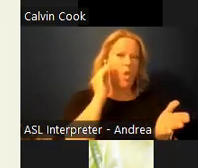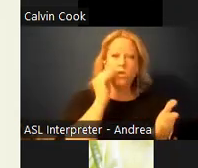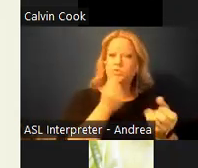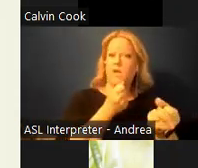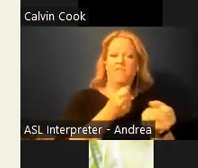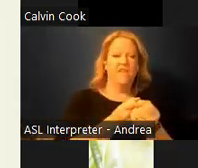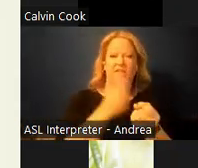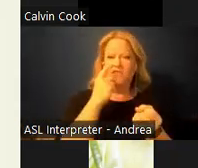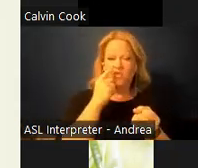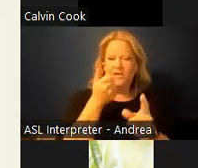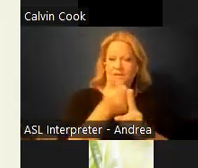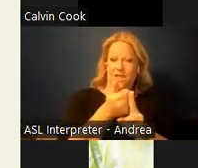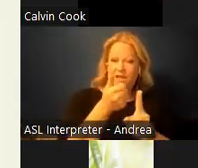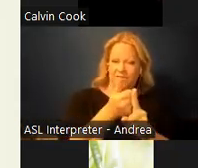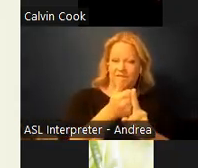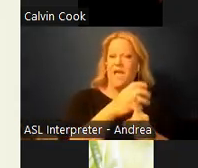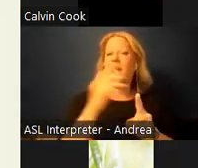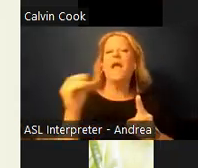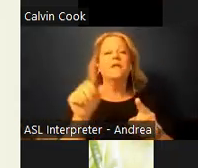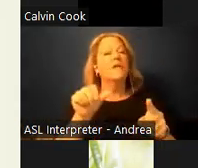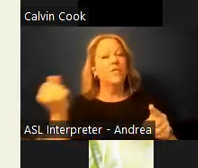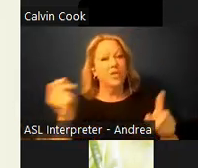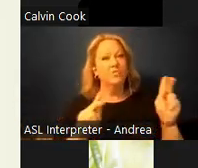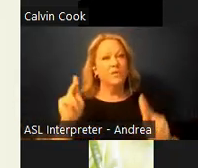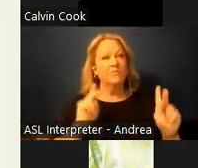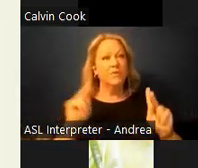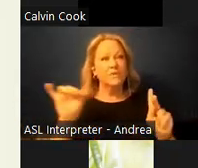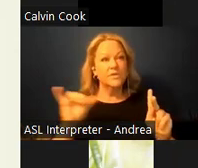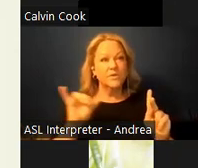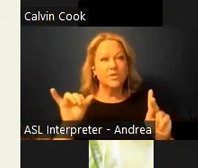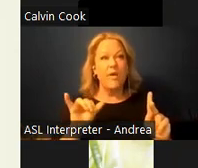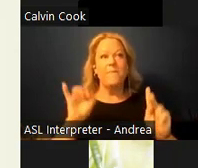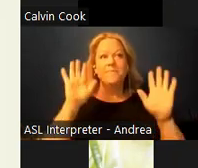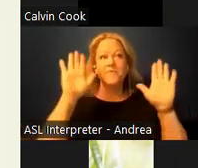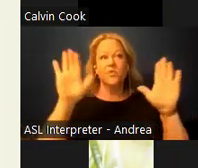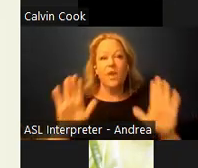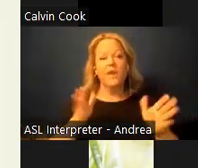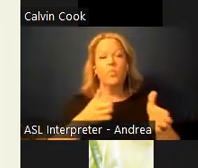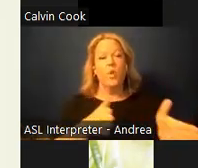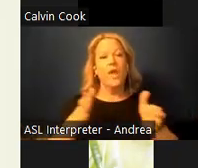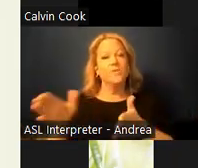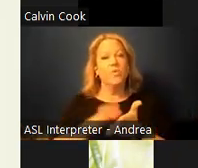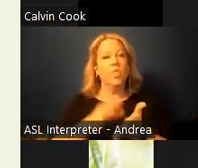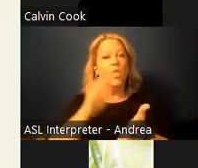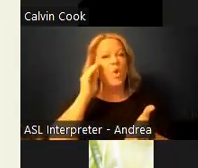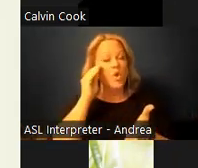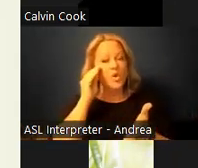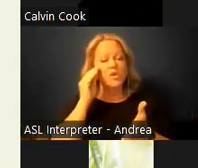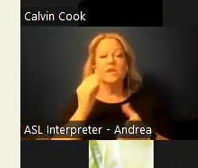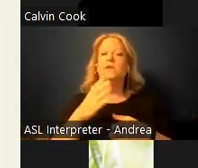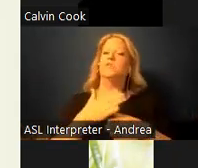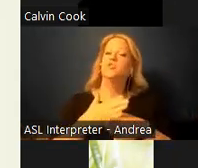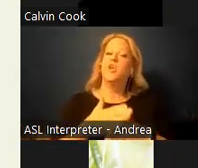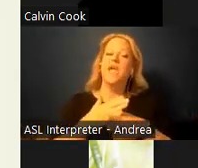for others. But it's also a great way to learn and share resources,